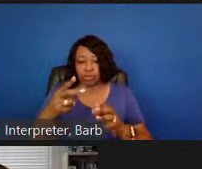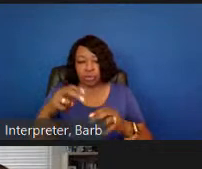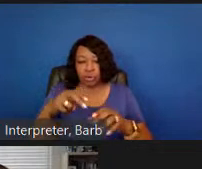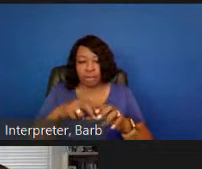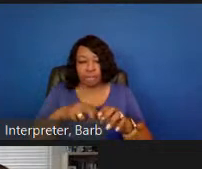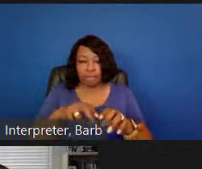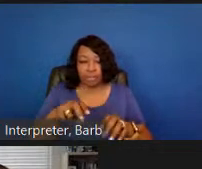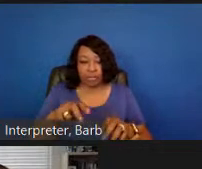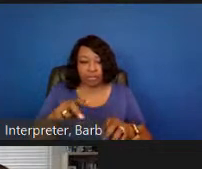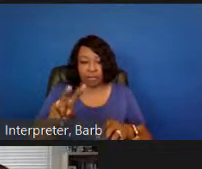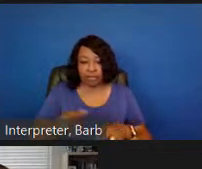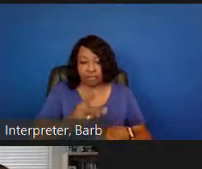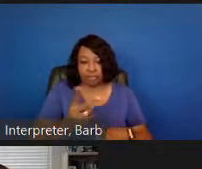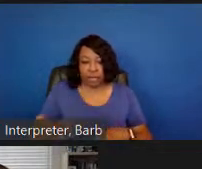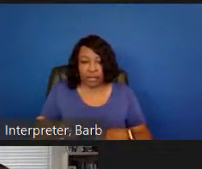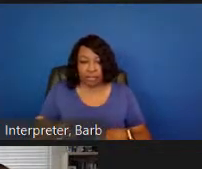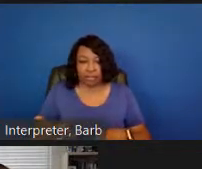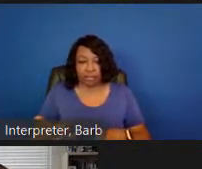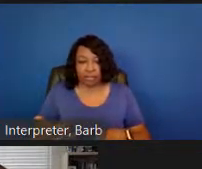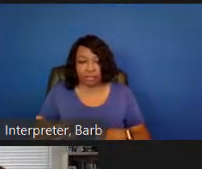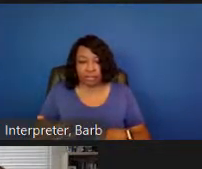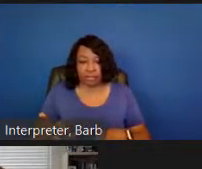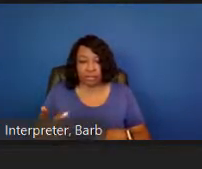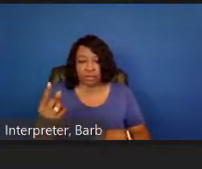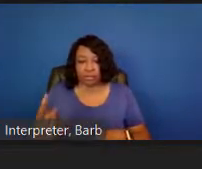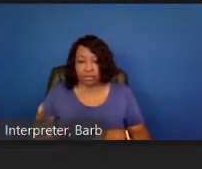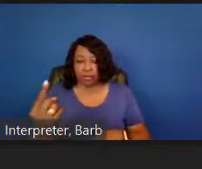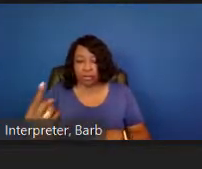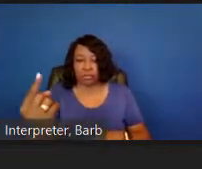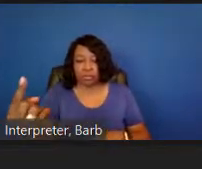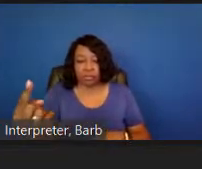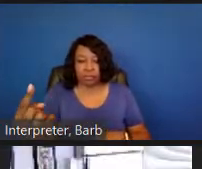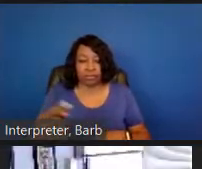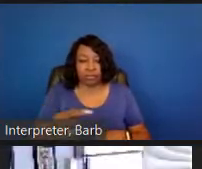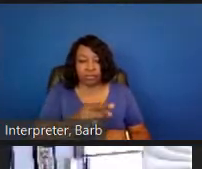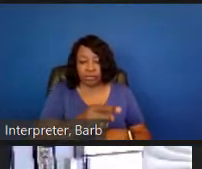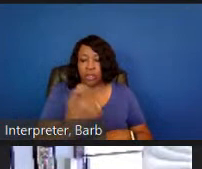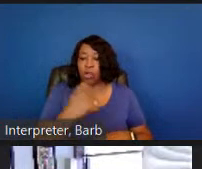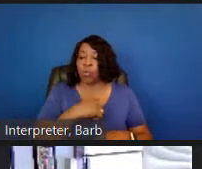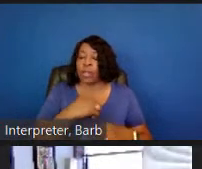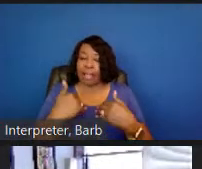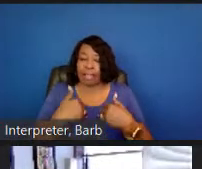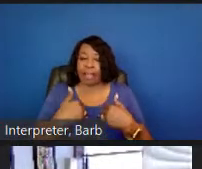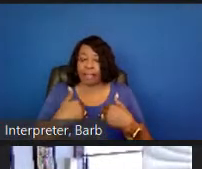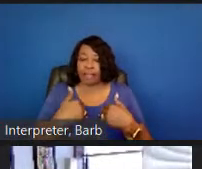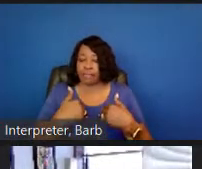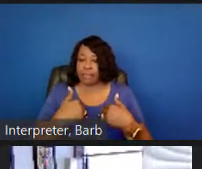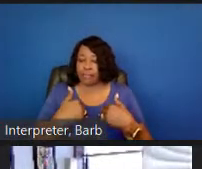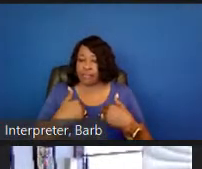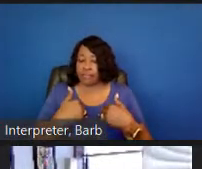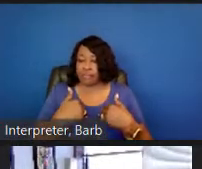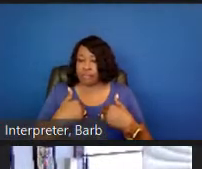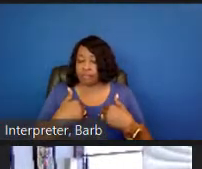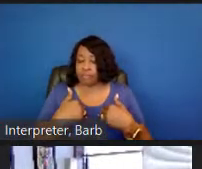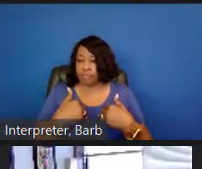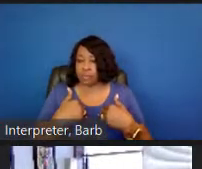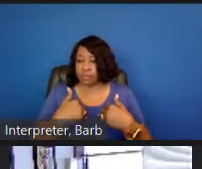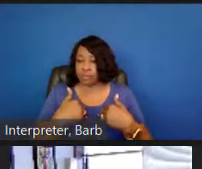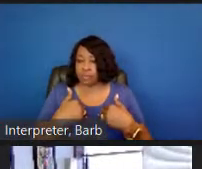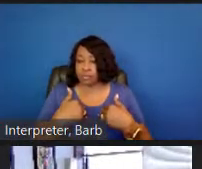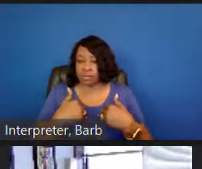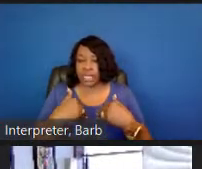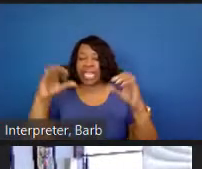the left and the single passenger flip on the right. We do have